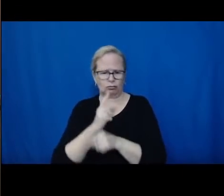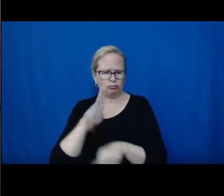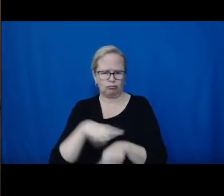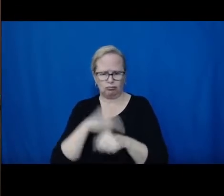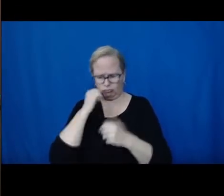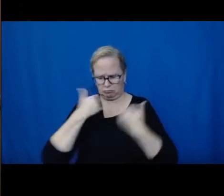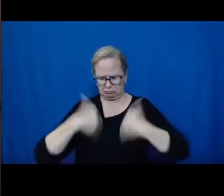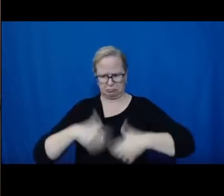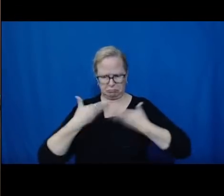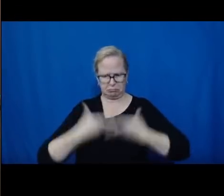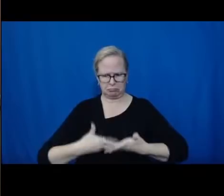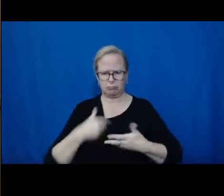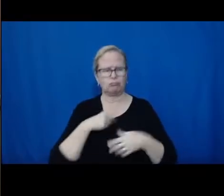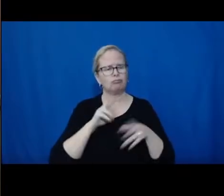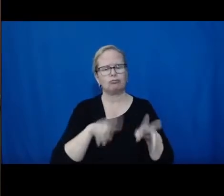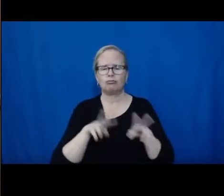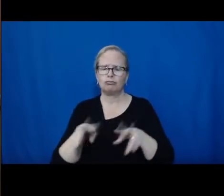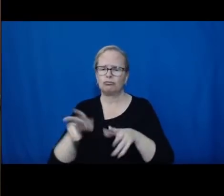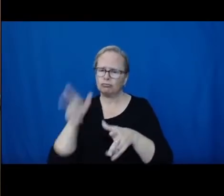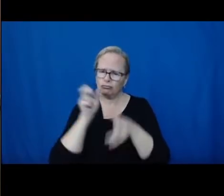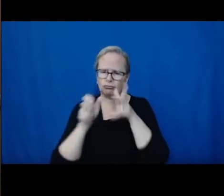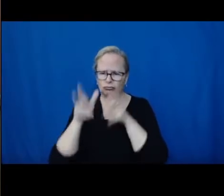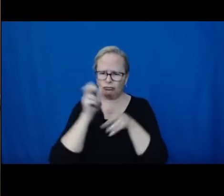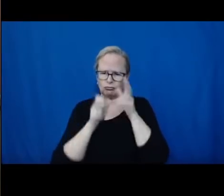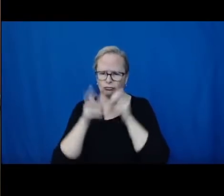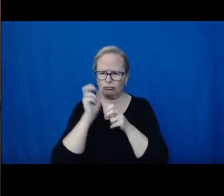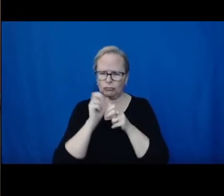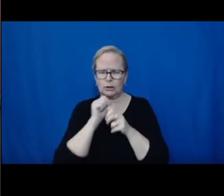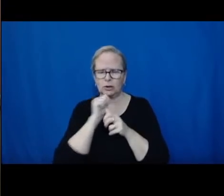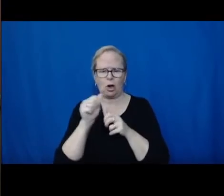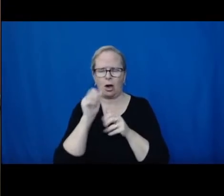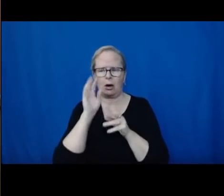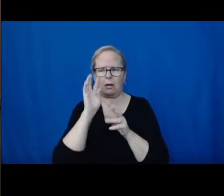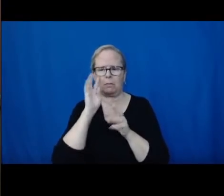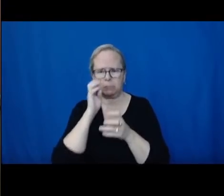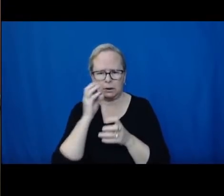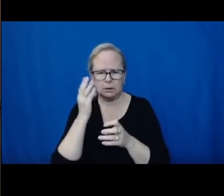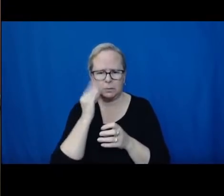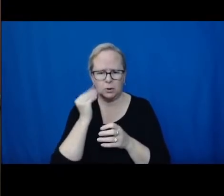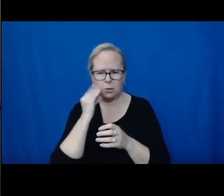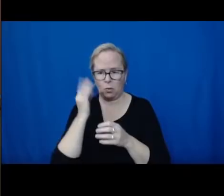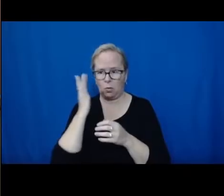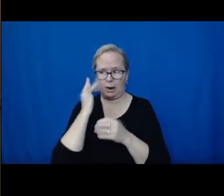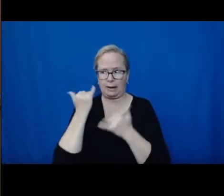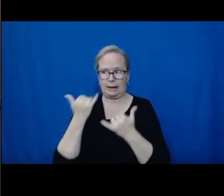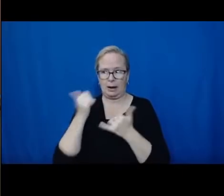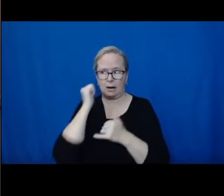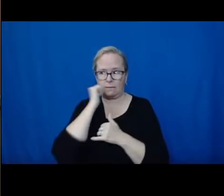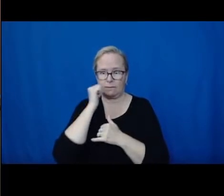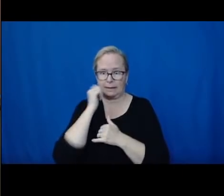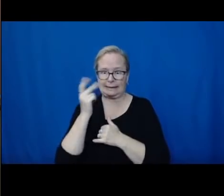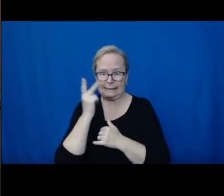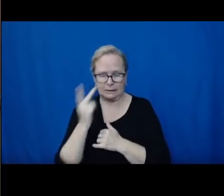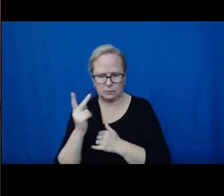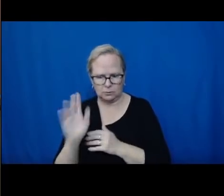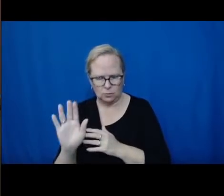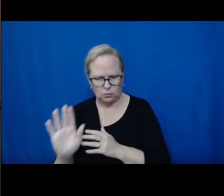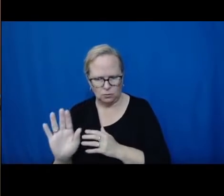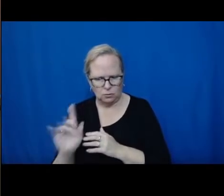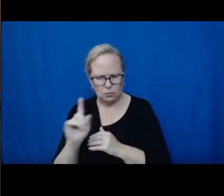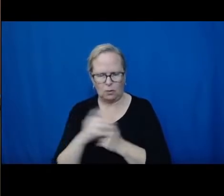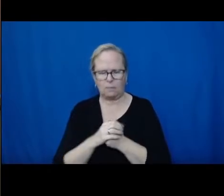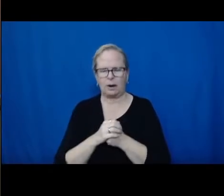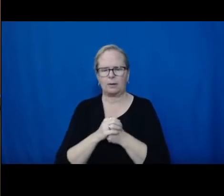not actually able, fortunately, thankfully, not seeing and experiencing this in my current everyday existence,